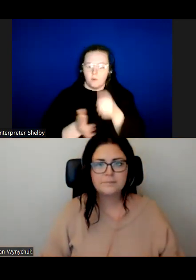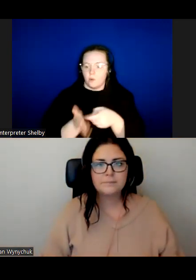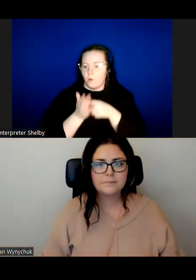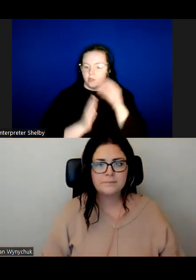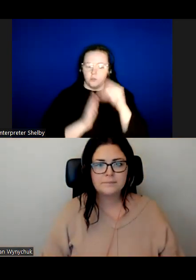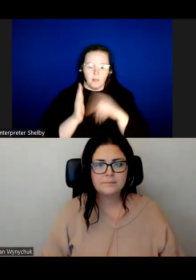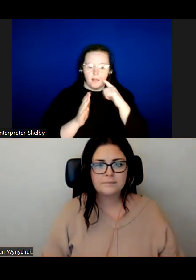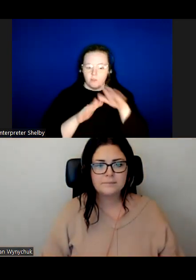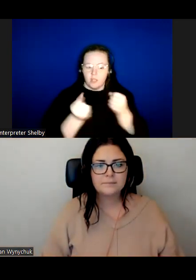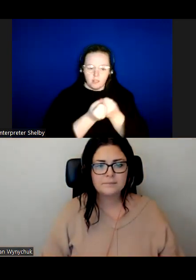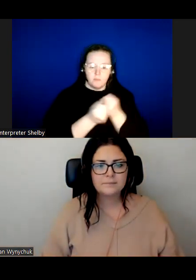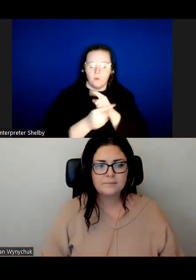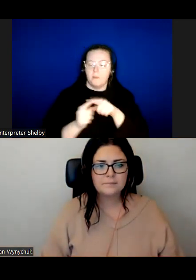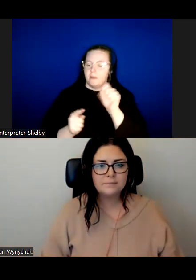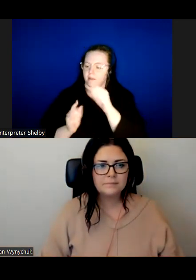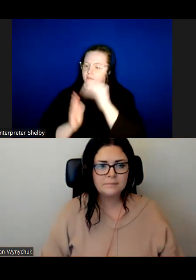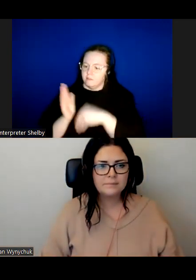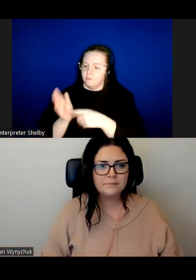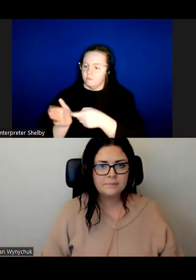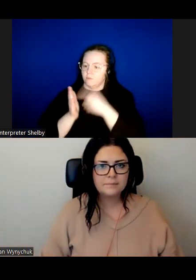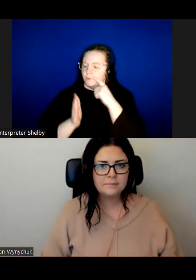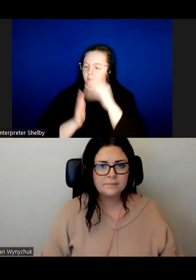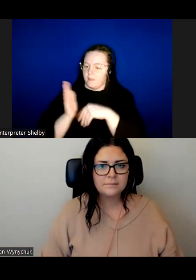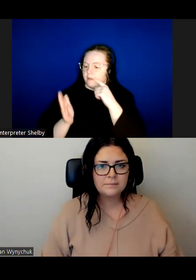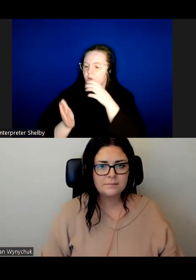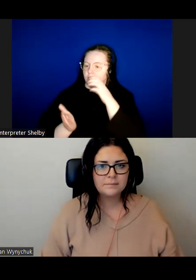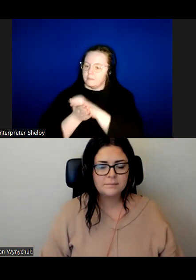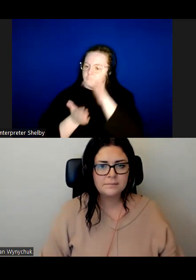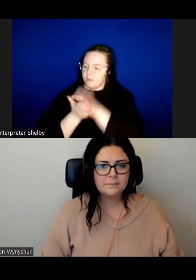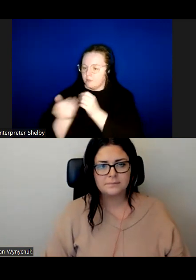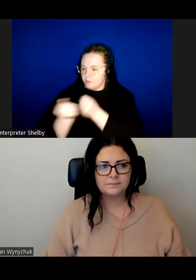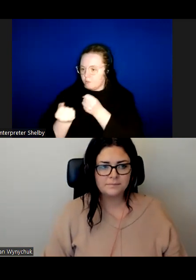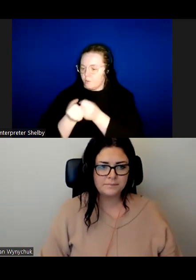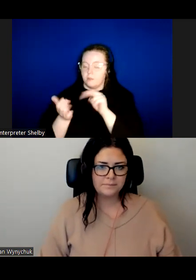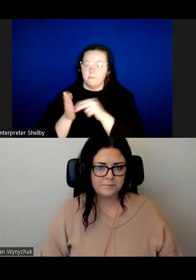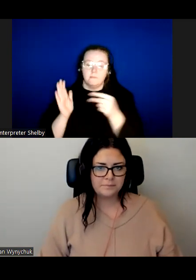they are mandated to apply for spousal support. So, of course, when